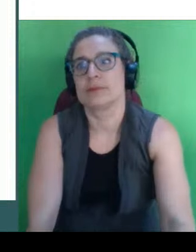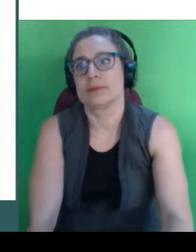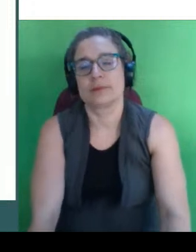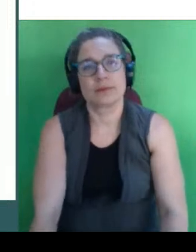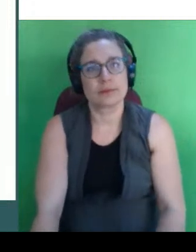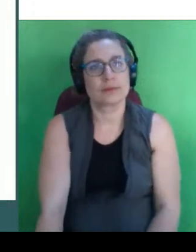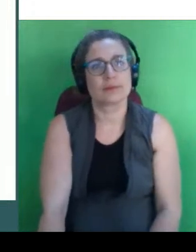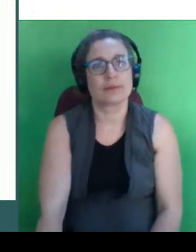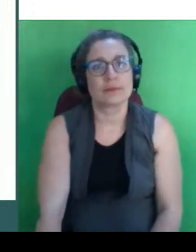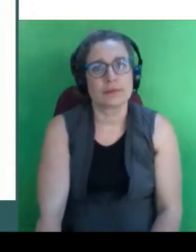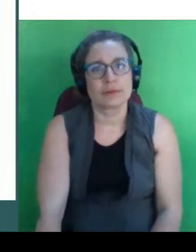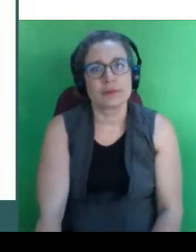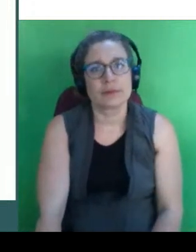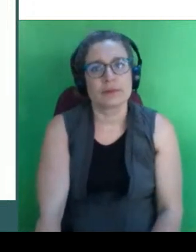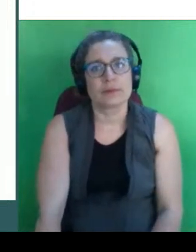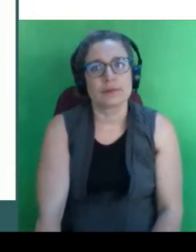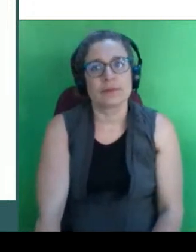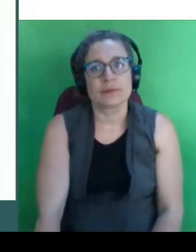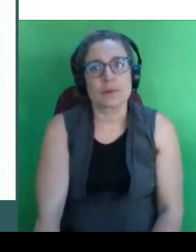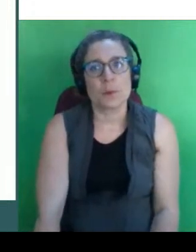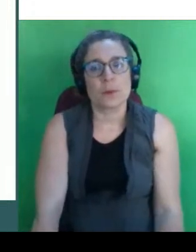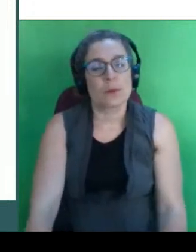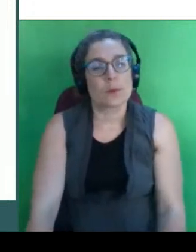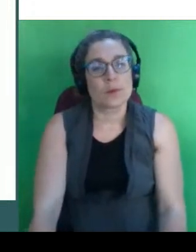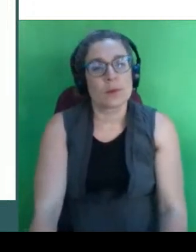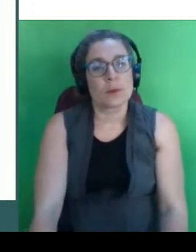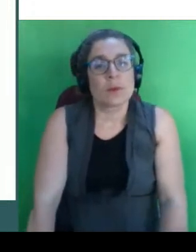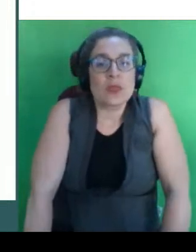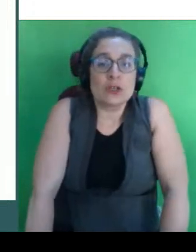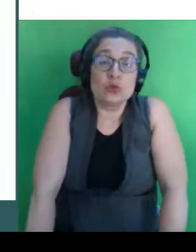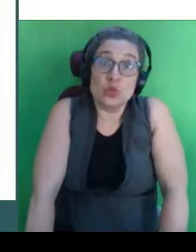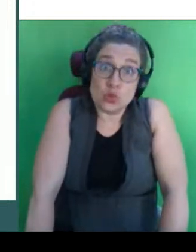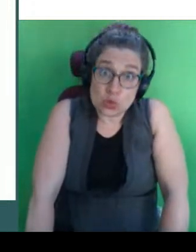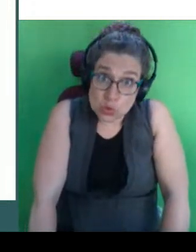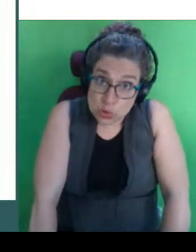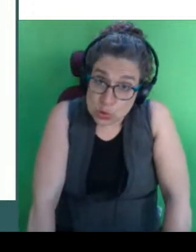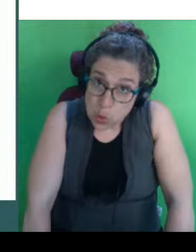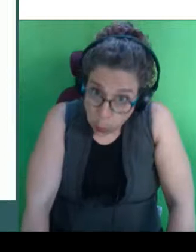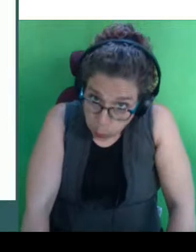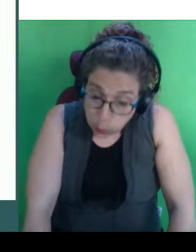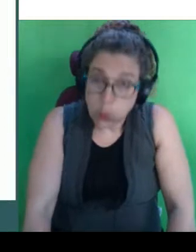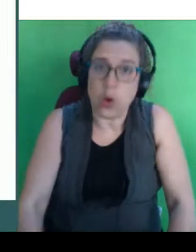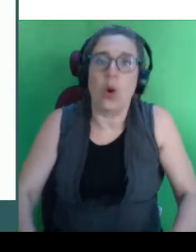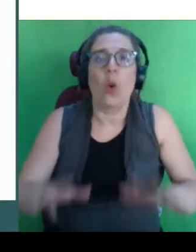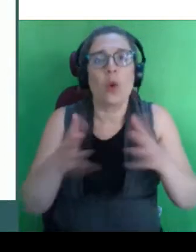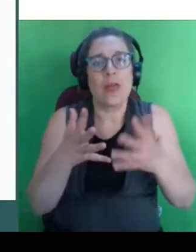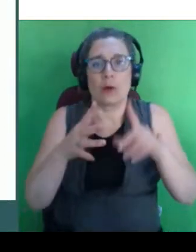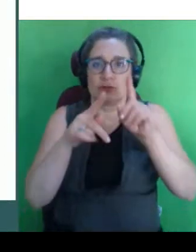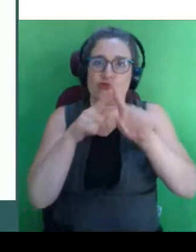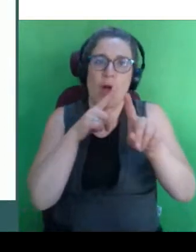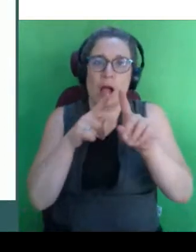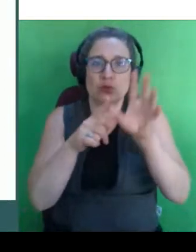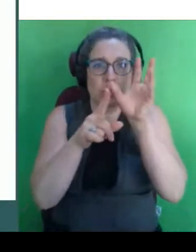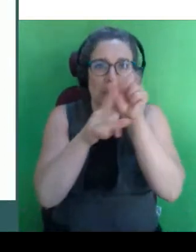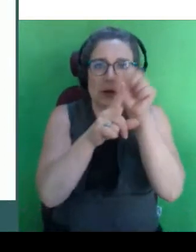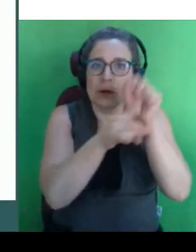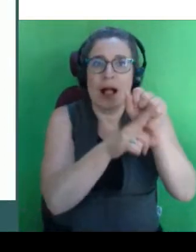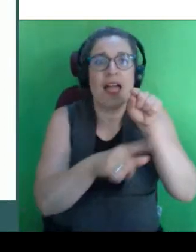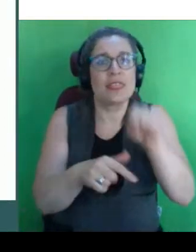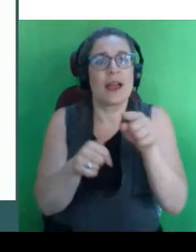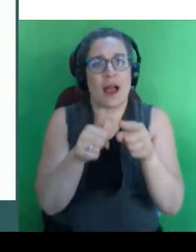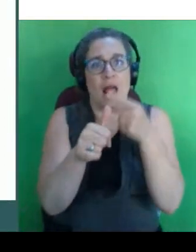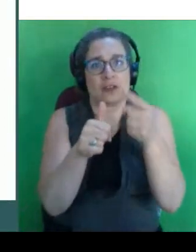So moving away from trying to identify the allergen now, I'm going to talk